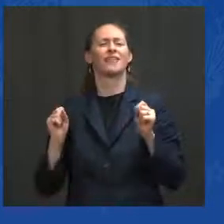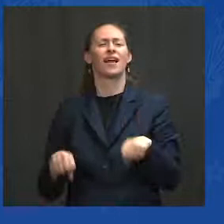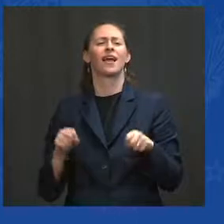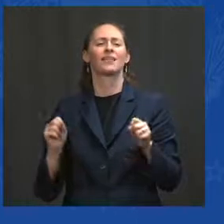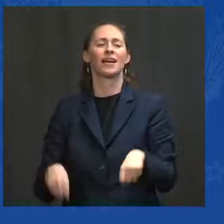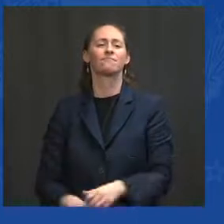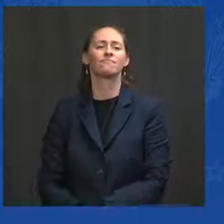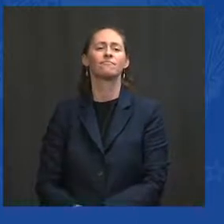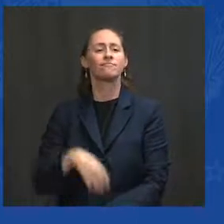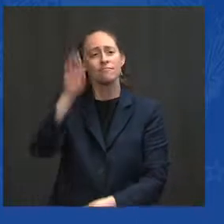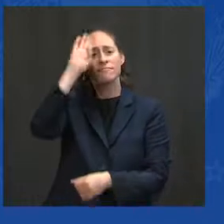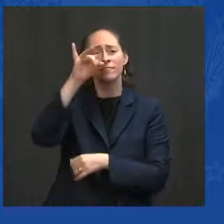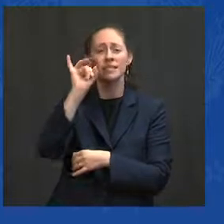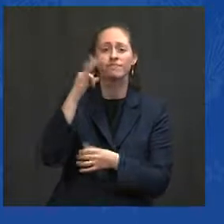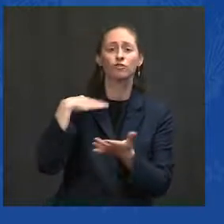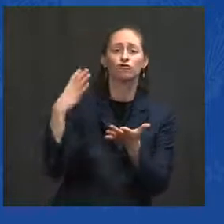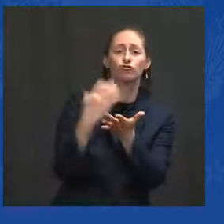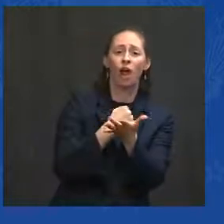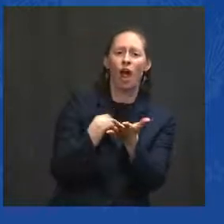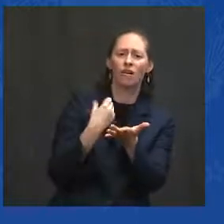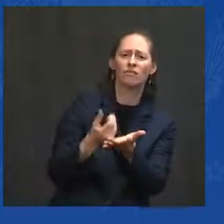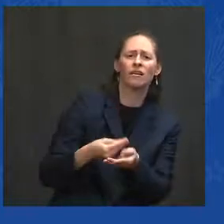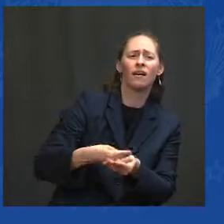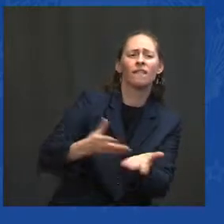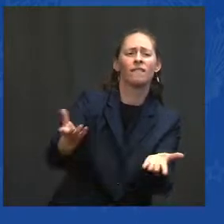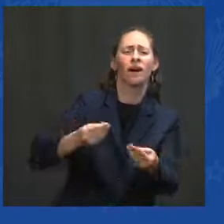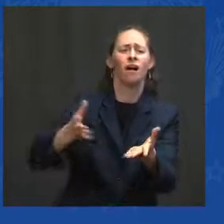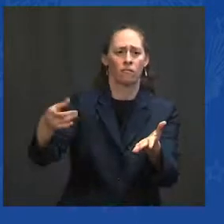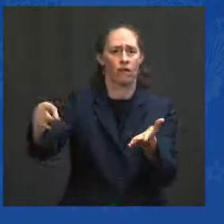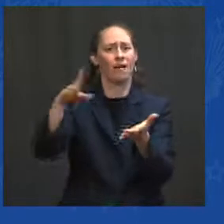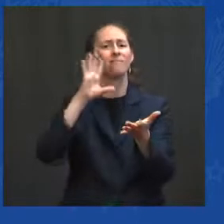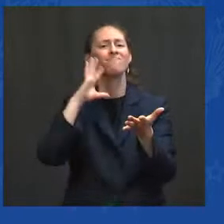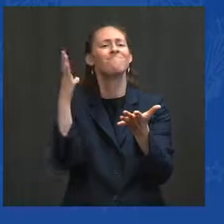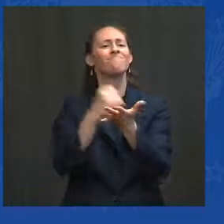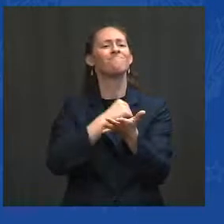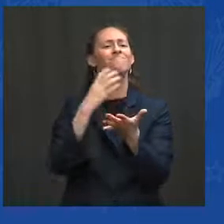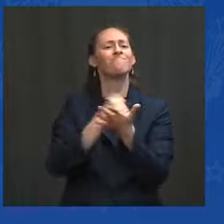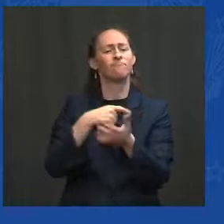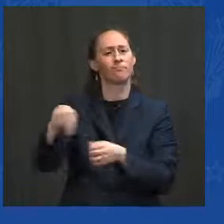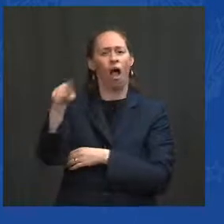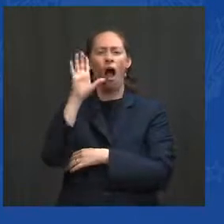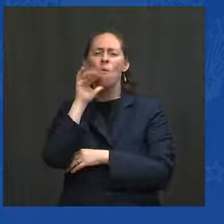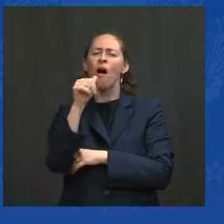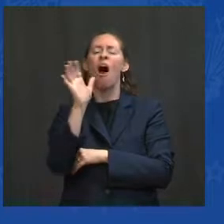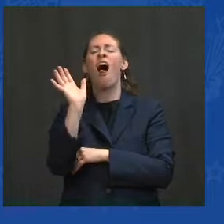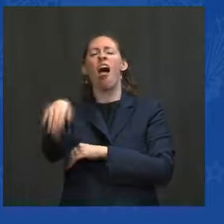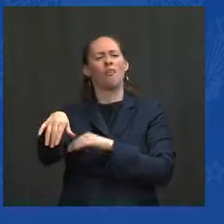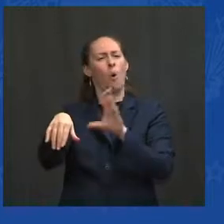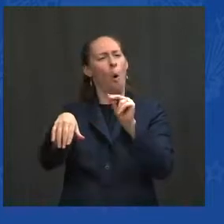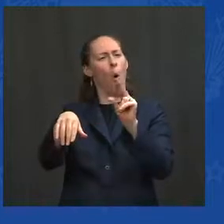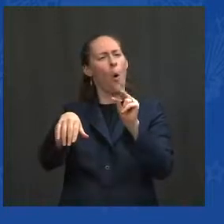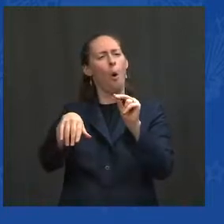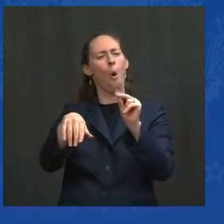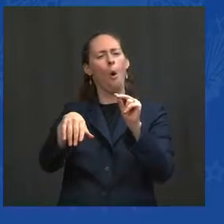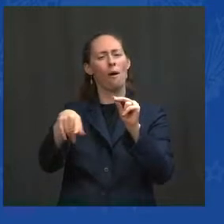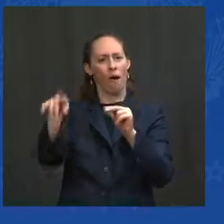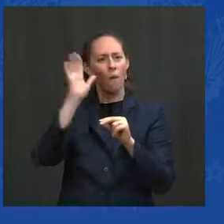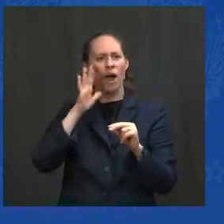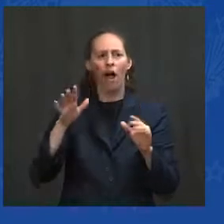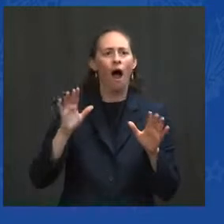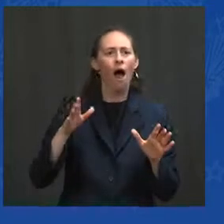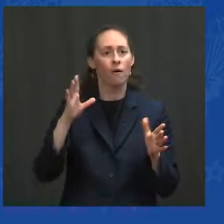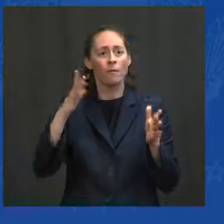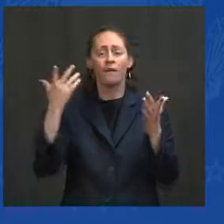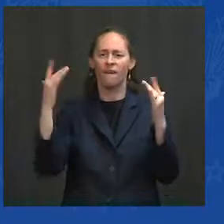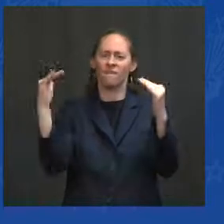chance, American people never, ever, ever let their country down. Imagine if we give everyone a full and fair chance.